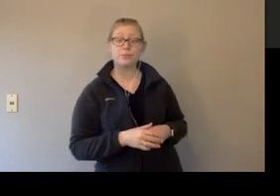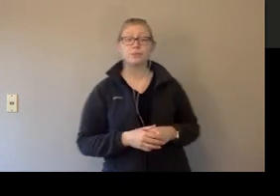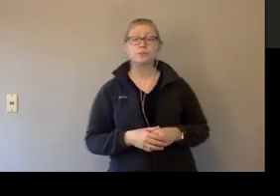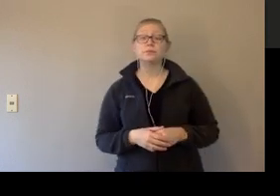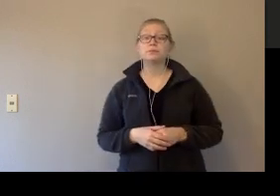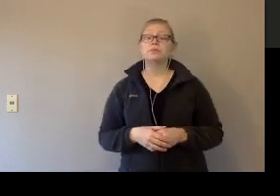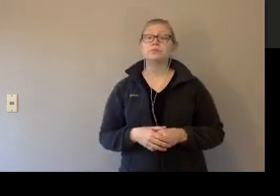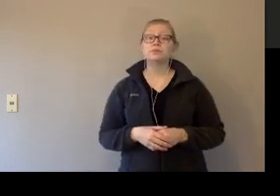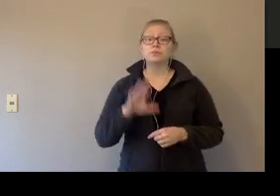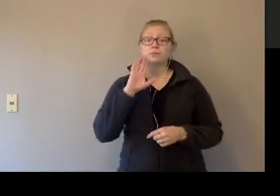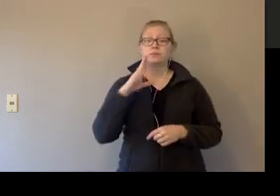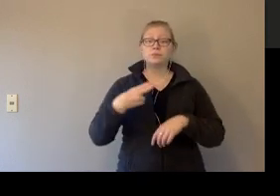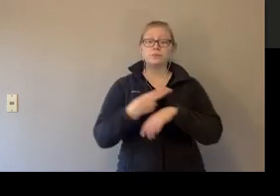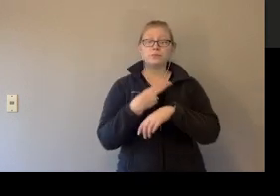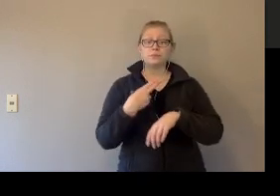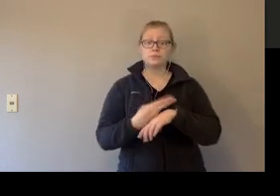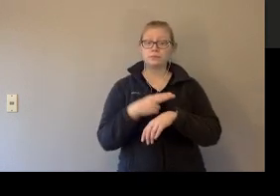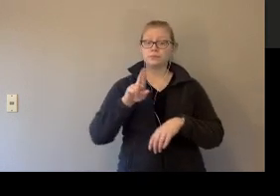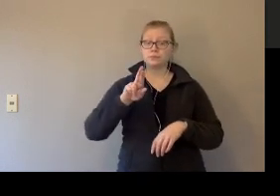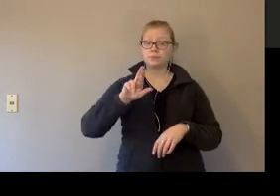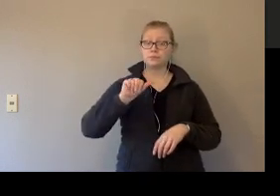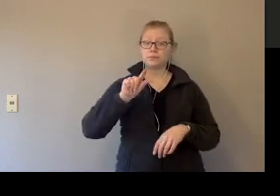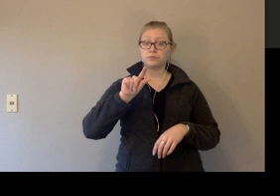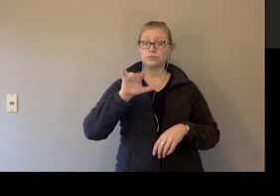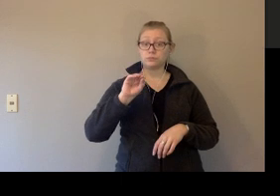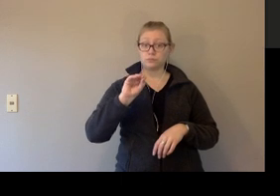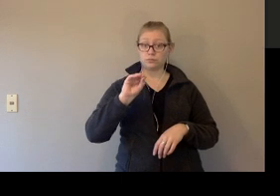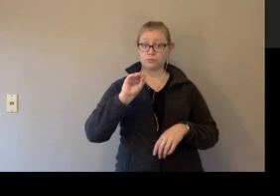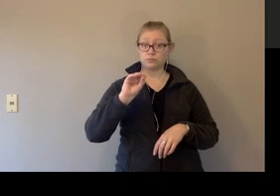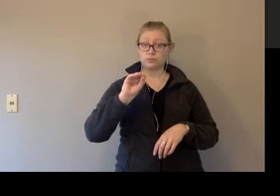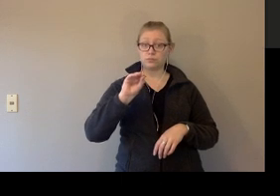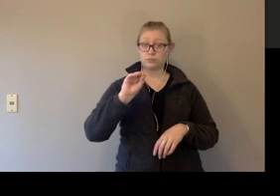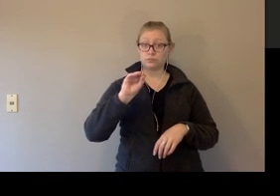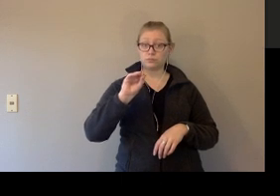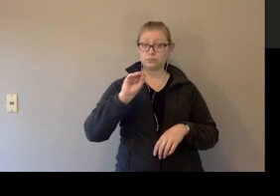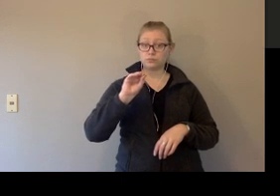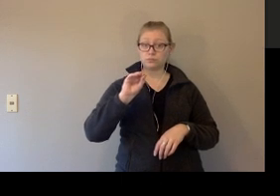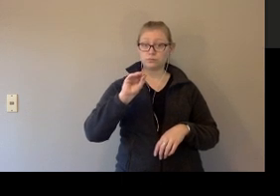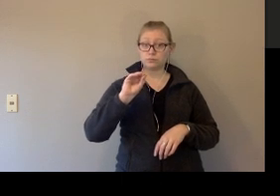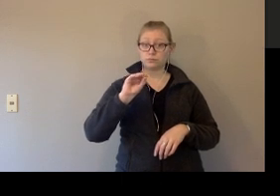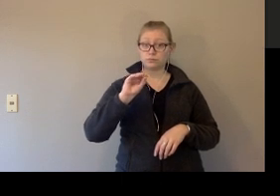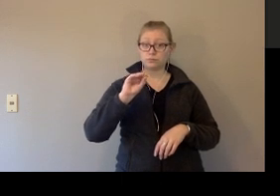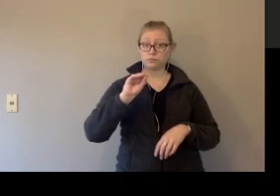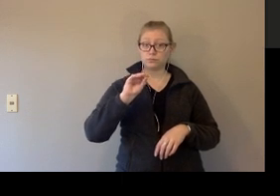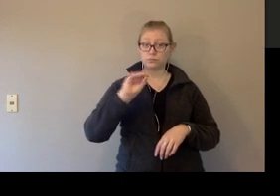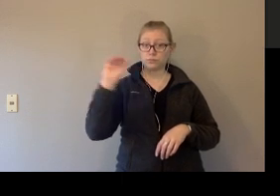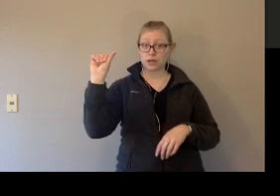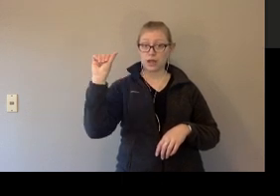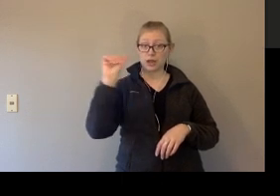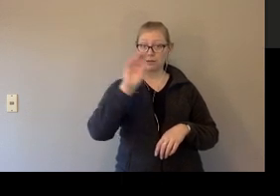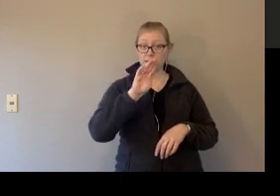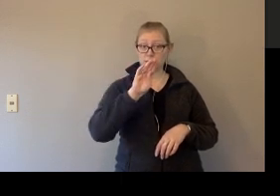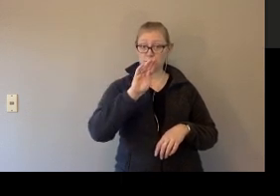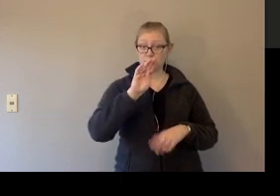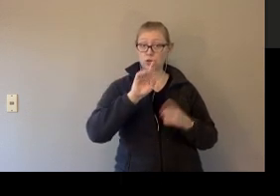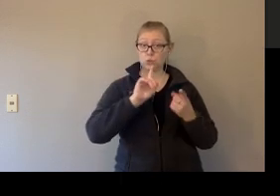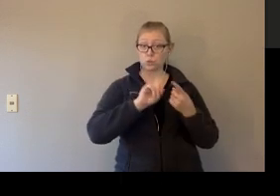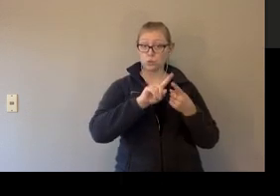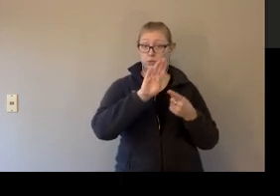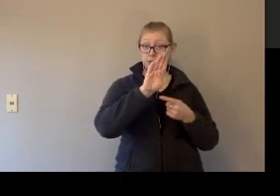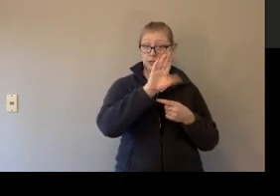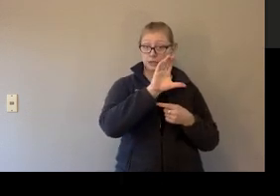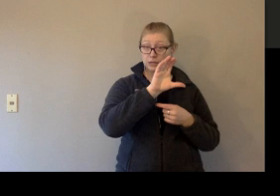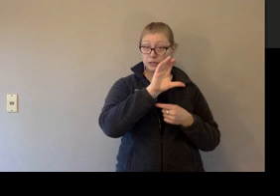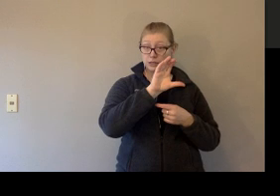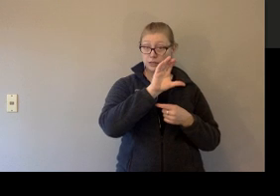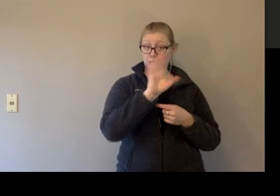use the ratio. I'm going to say AB to BC is going to be the same